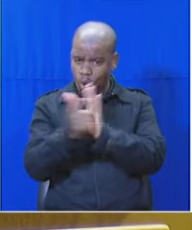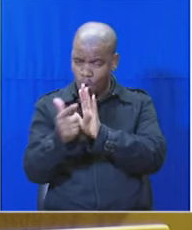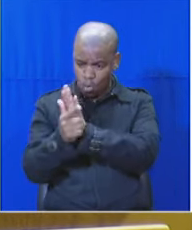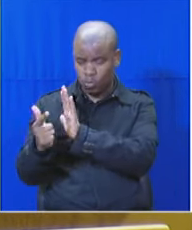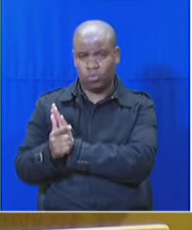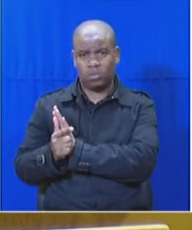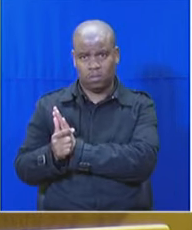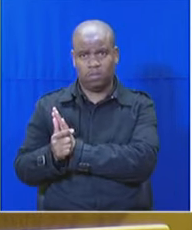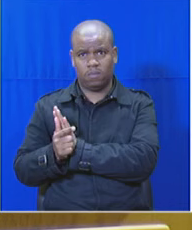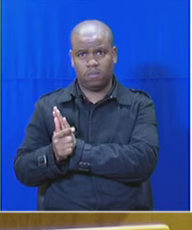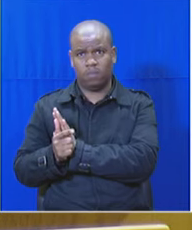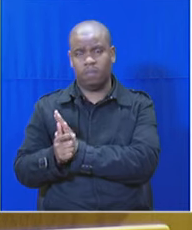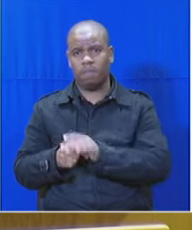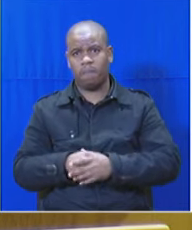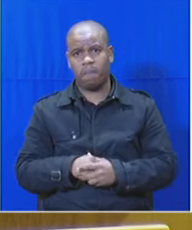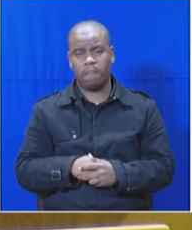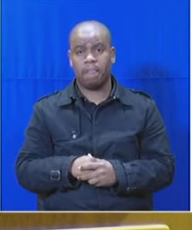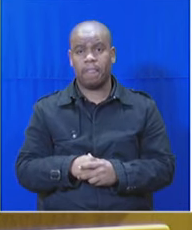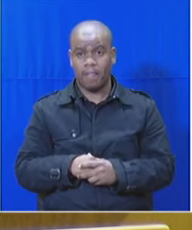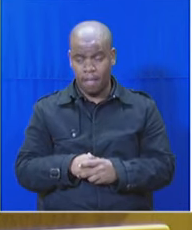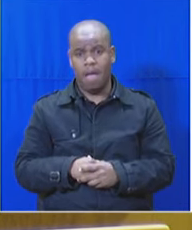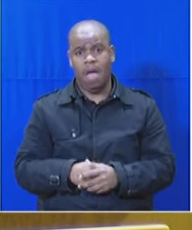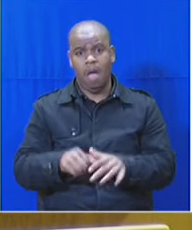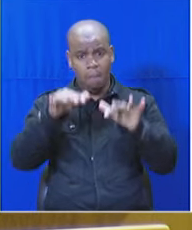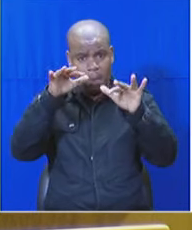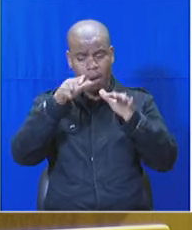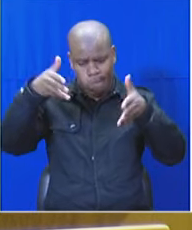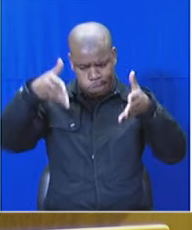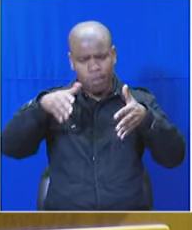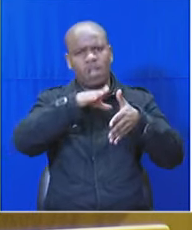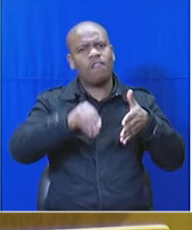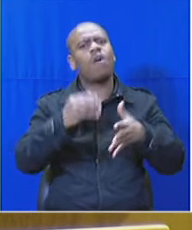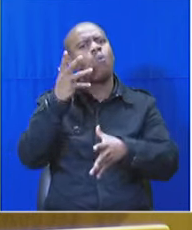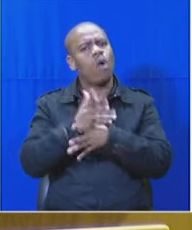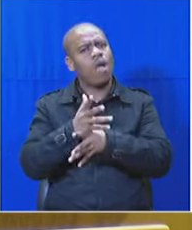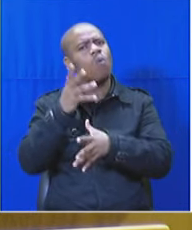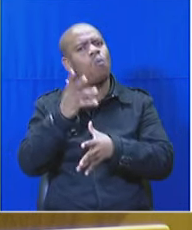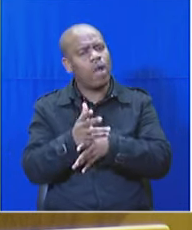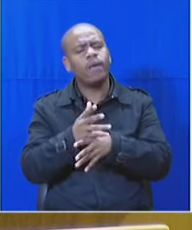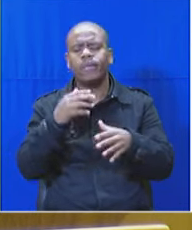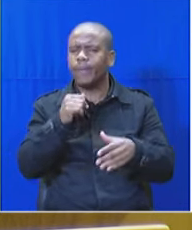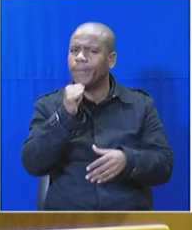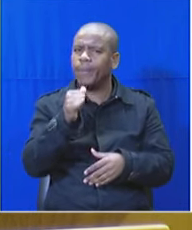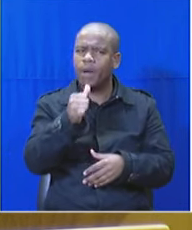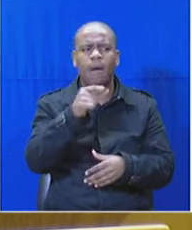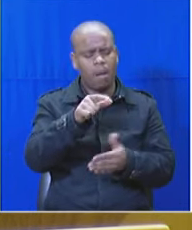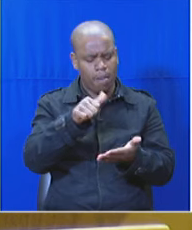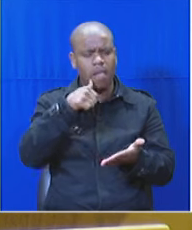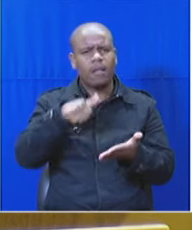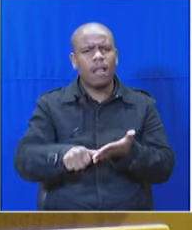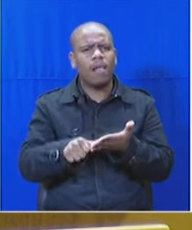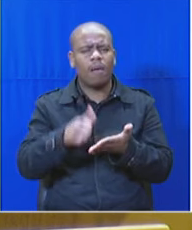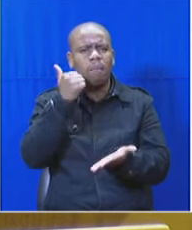And all people who work within the borders of South Africa, regardless of whether they are documented and